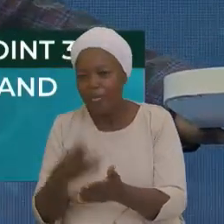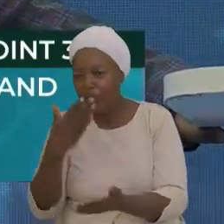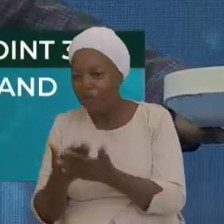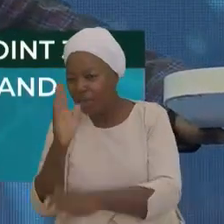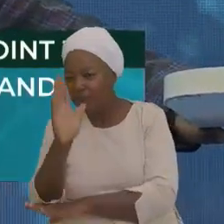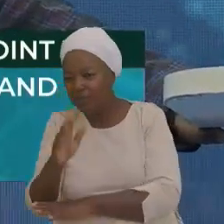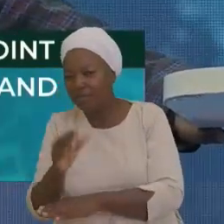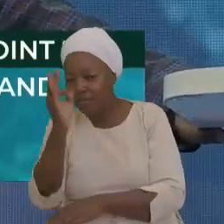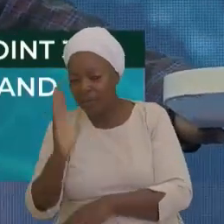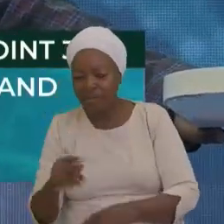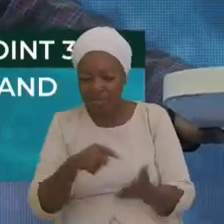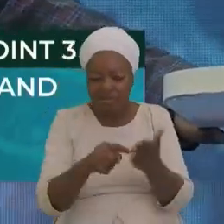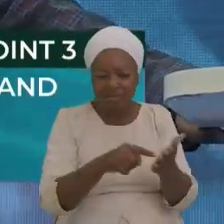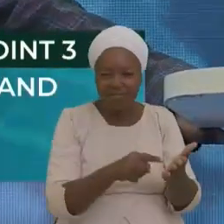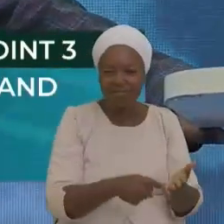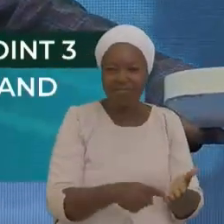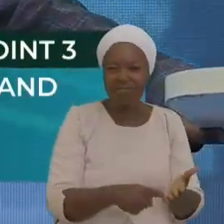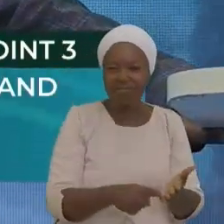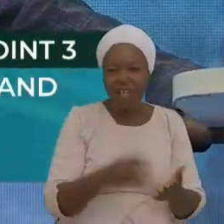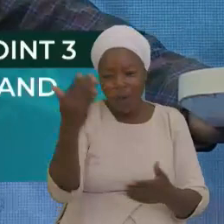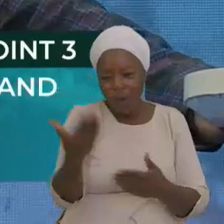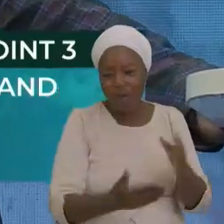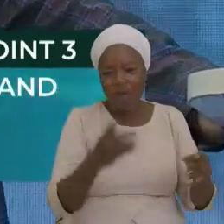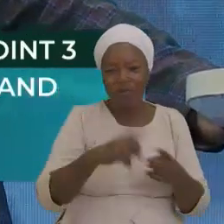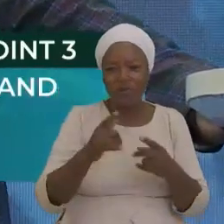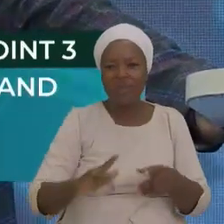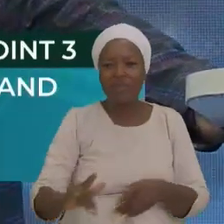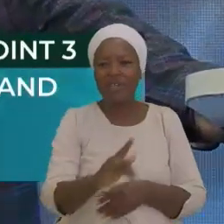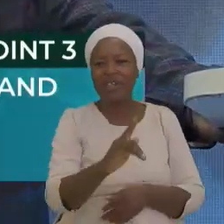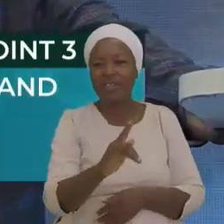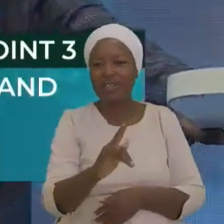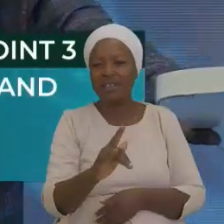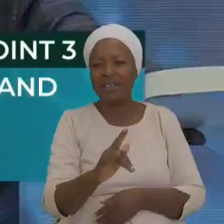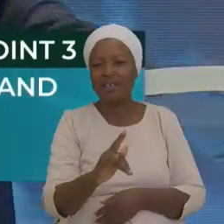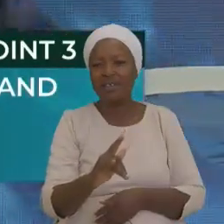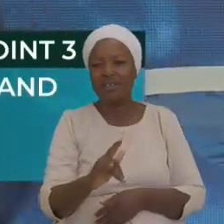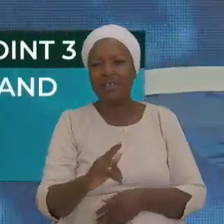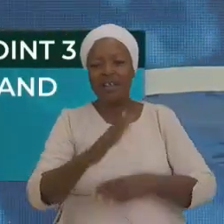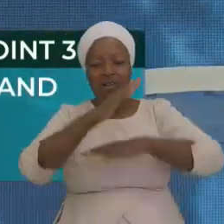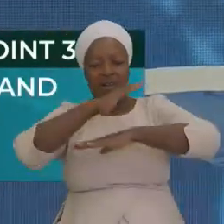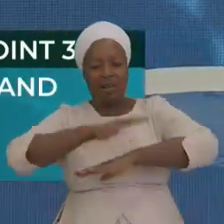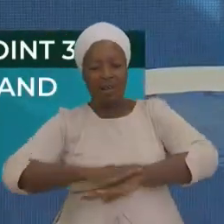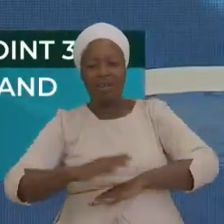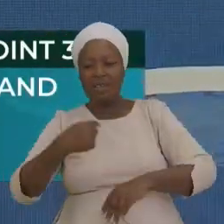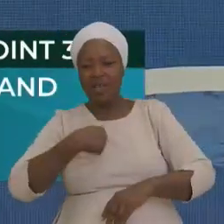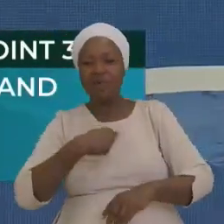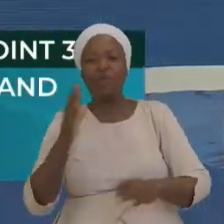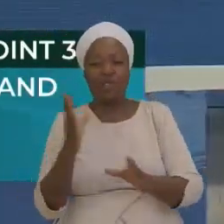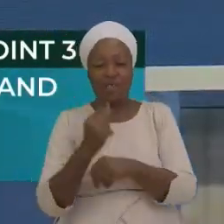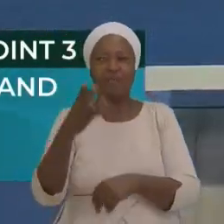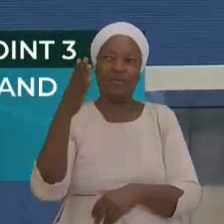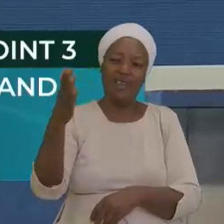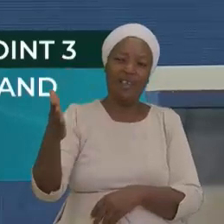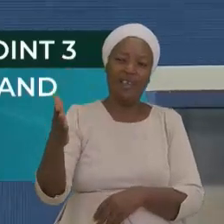Pastor So-and-so. Welcome to the plane. Relax, I'm taking you there. When